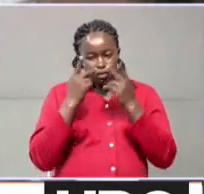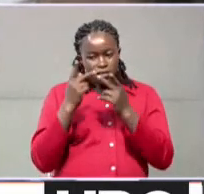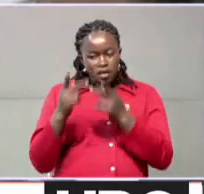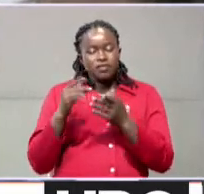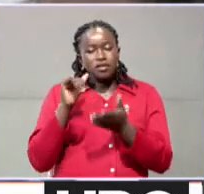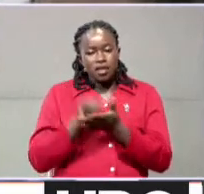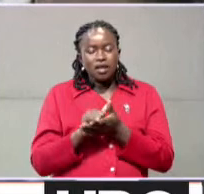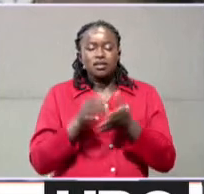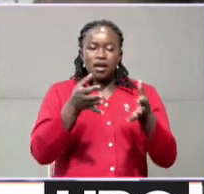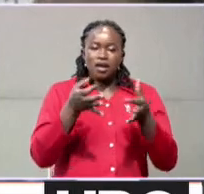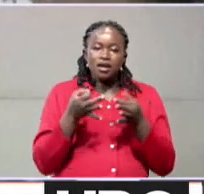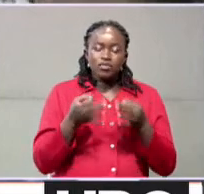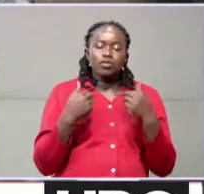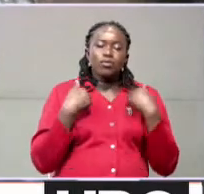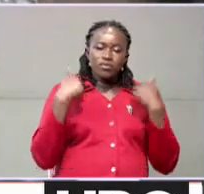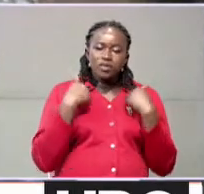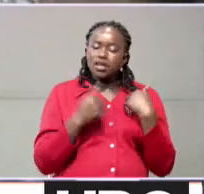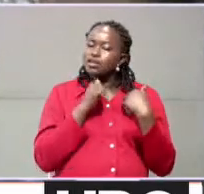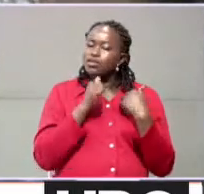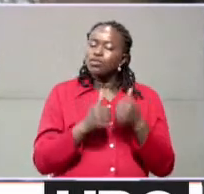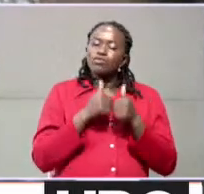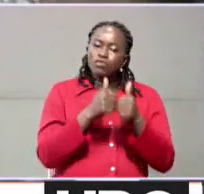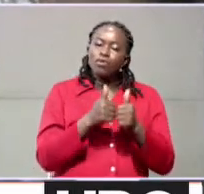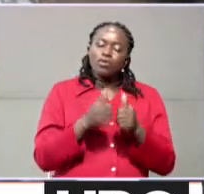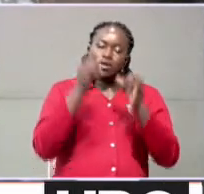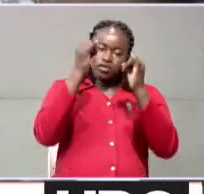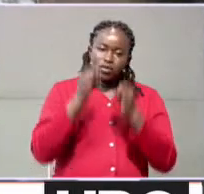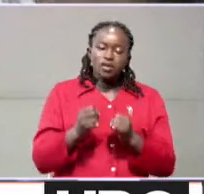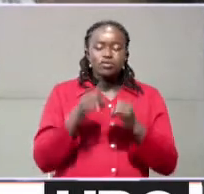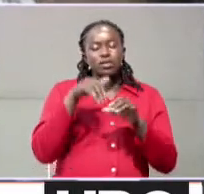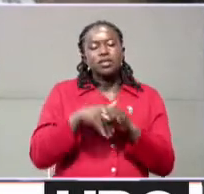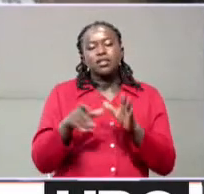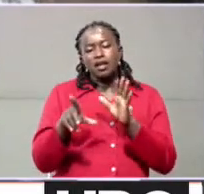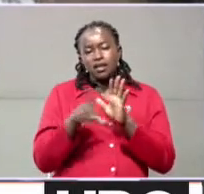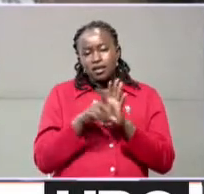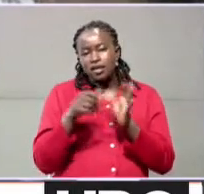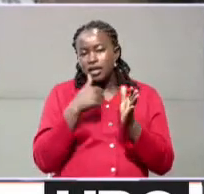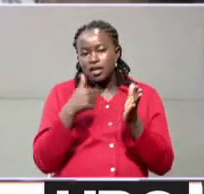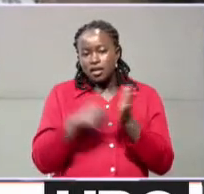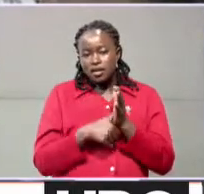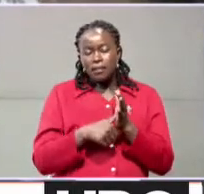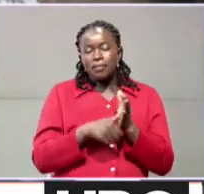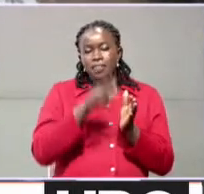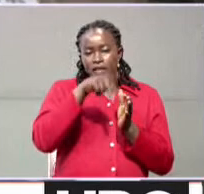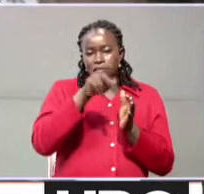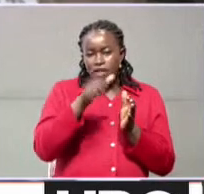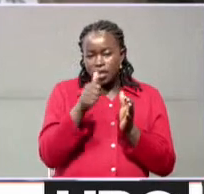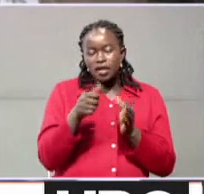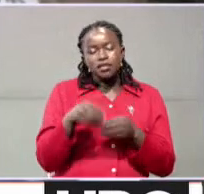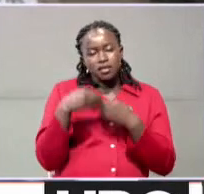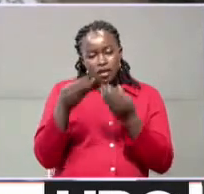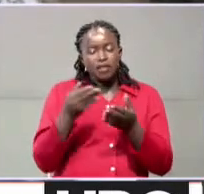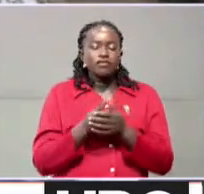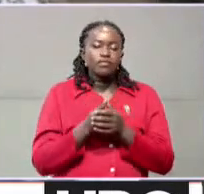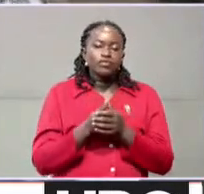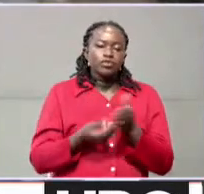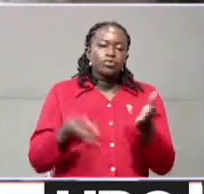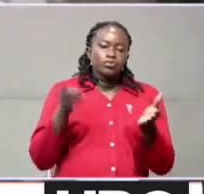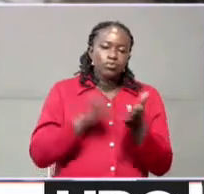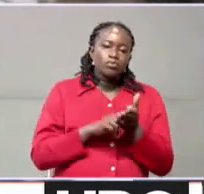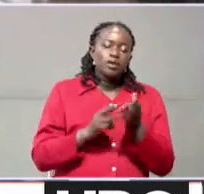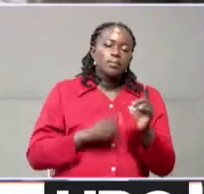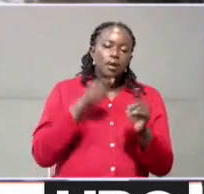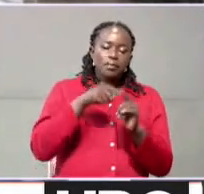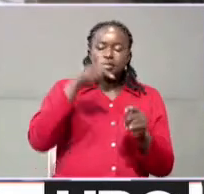that the accounting officer did not follow the instructions in the letter issued by the ps stock pst to repurpose